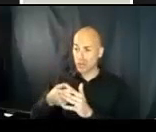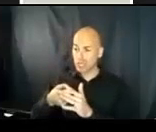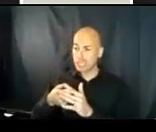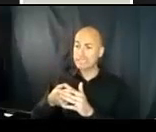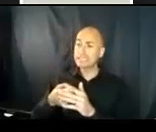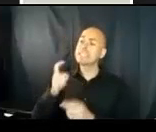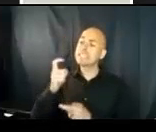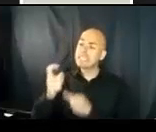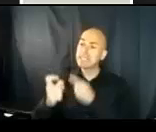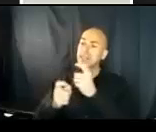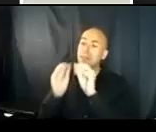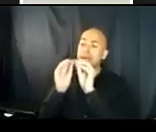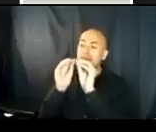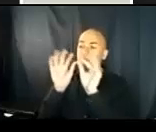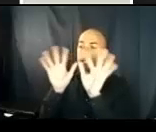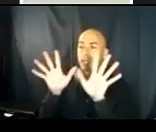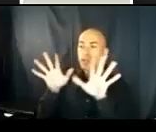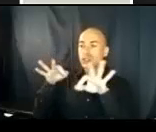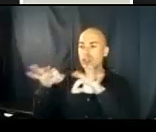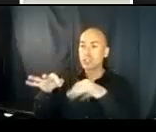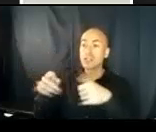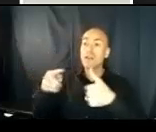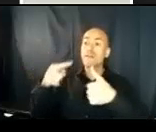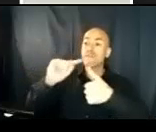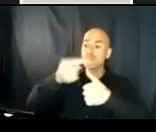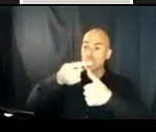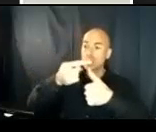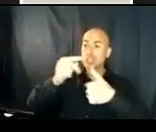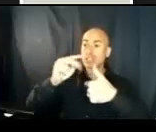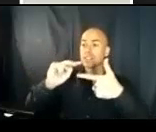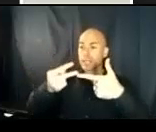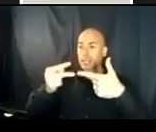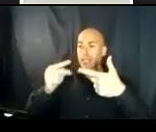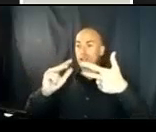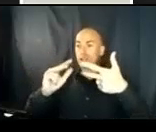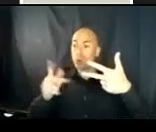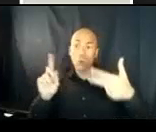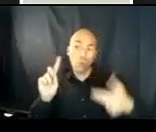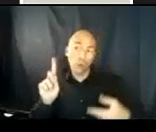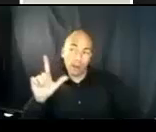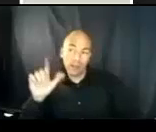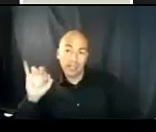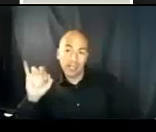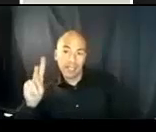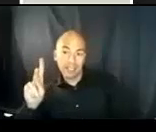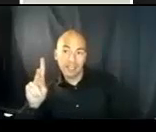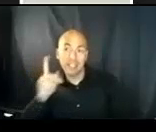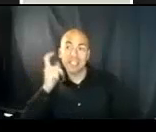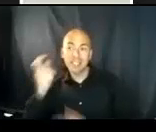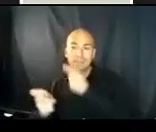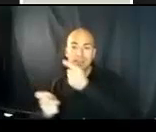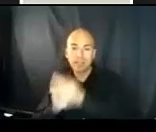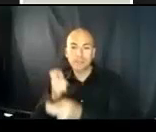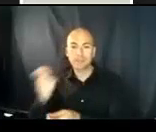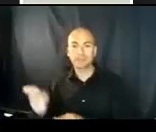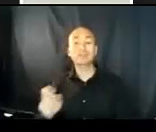be clear. Where do we want them to go? Where do we want them to link? Provide those links. So in the right-hand side, you see